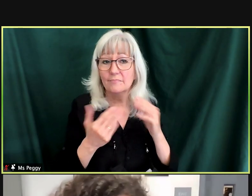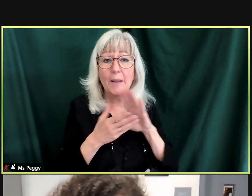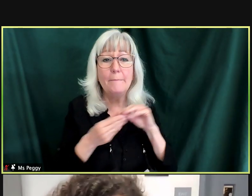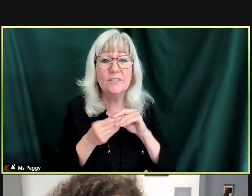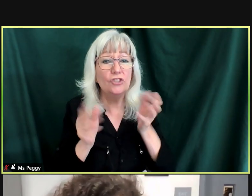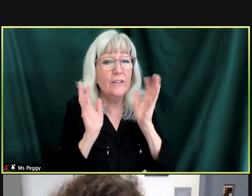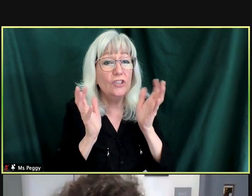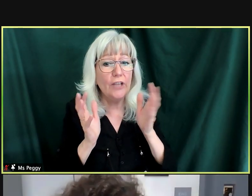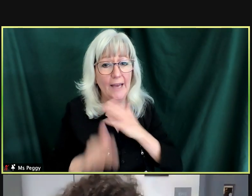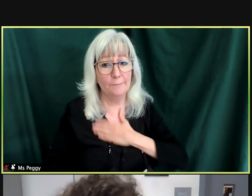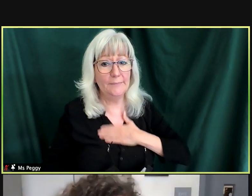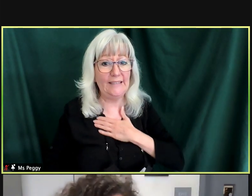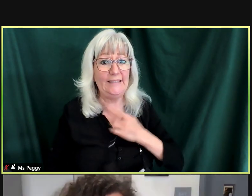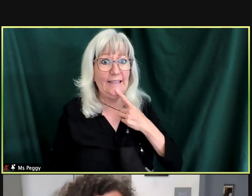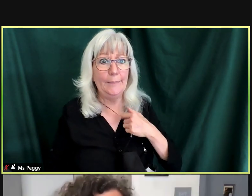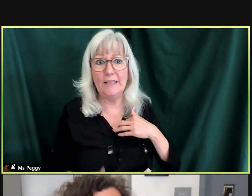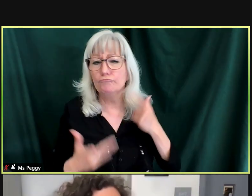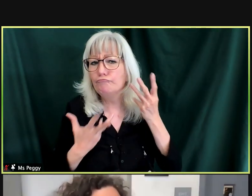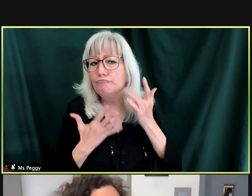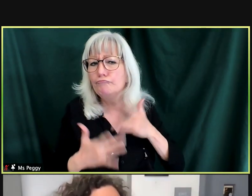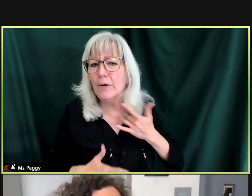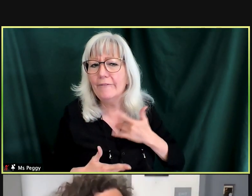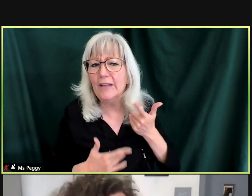message in the chat, please?